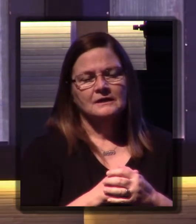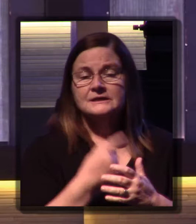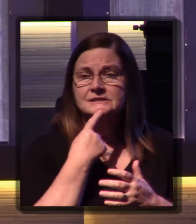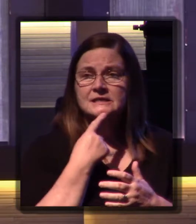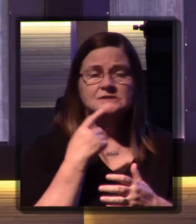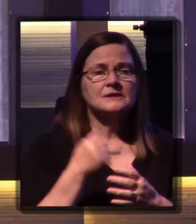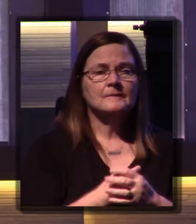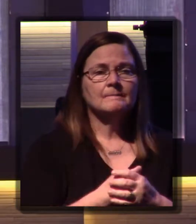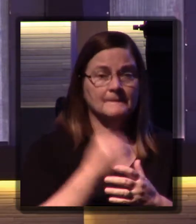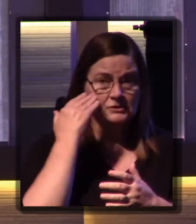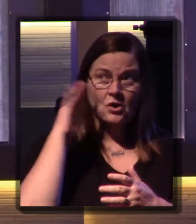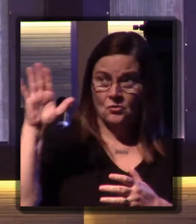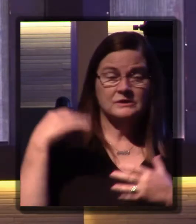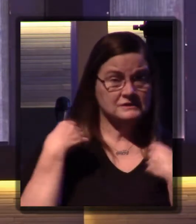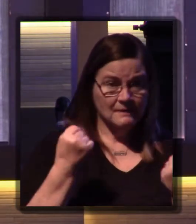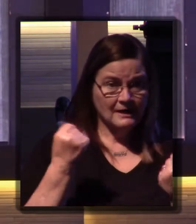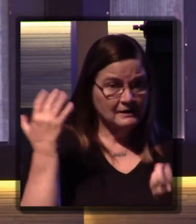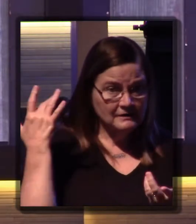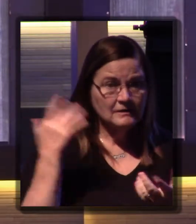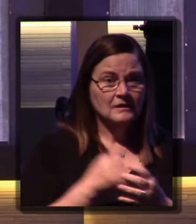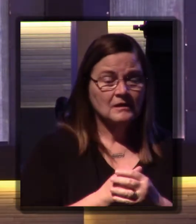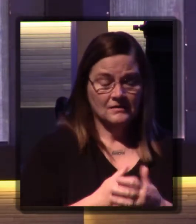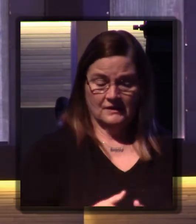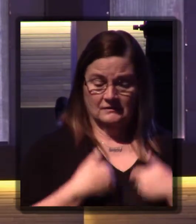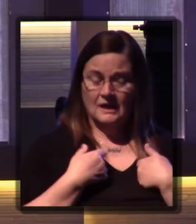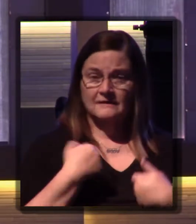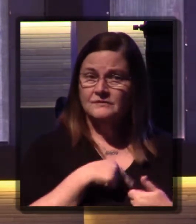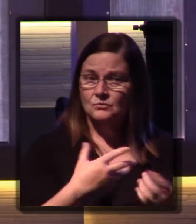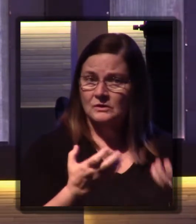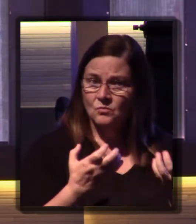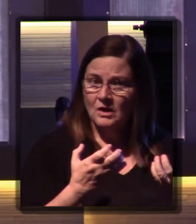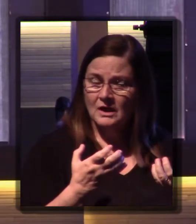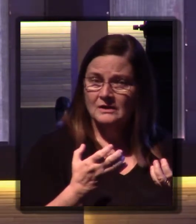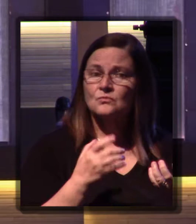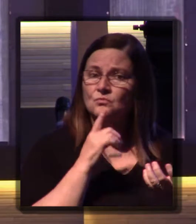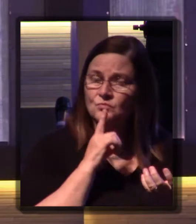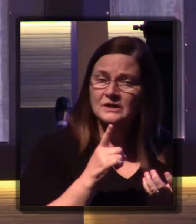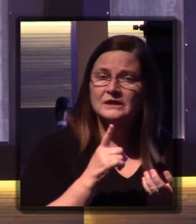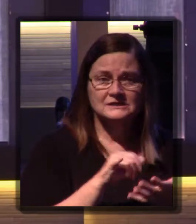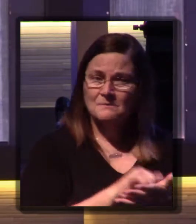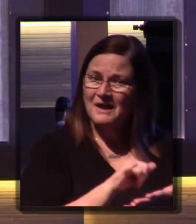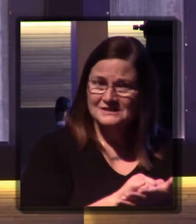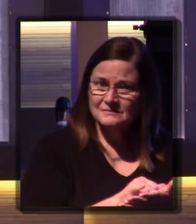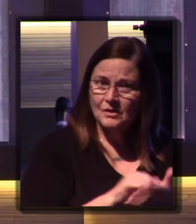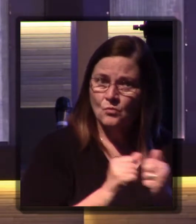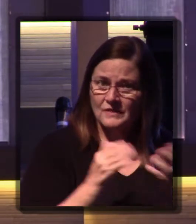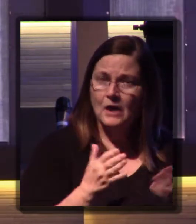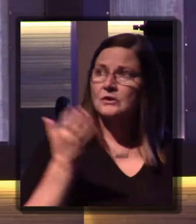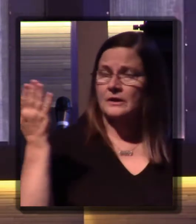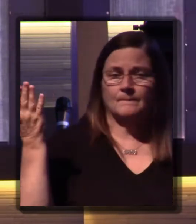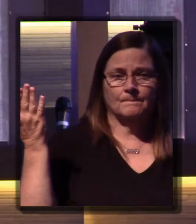says, know God's might, because the life we long for is literally